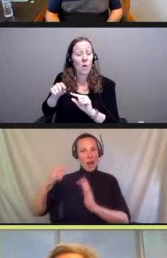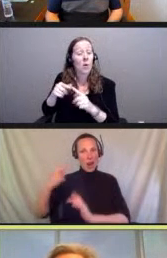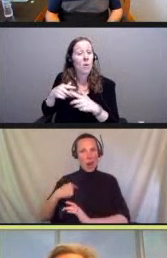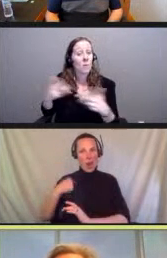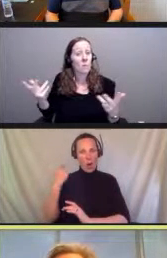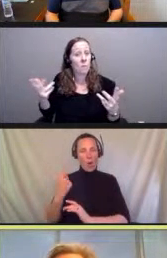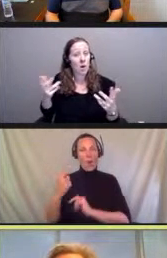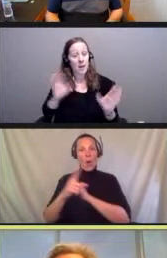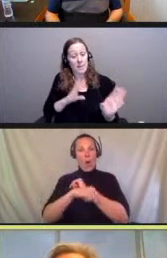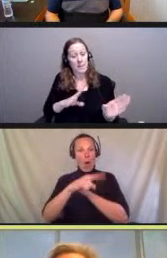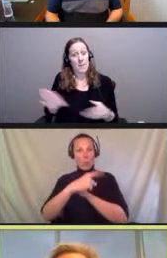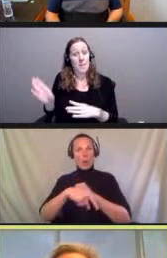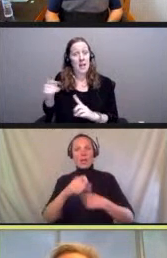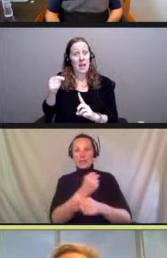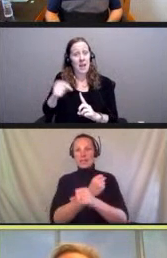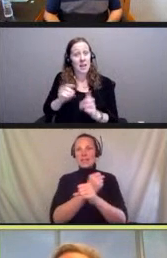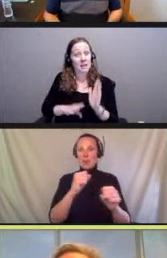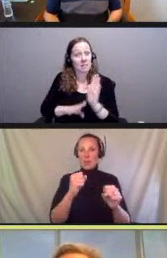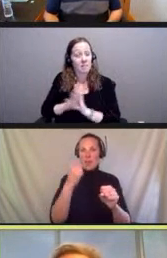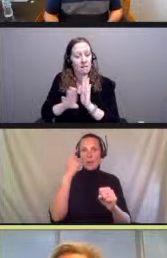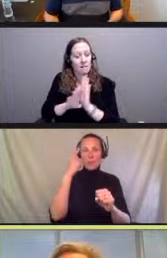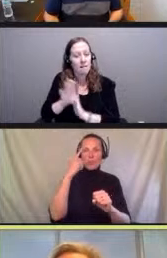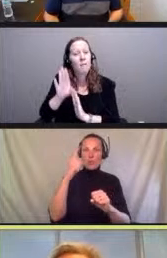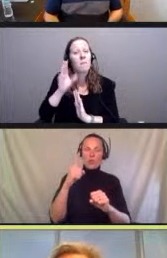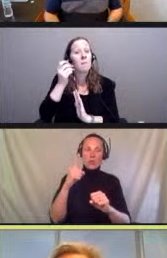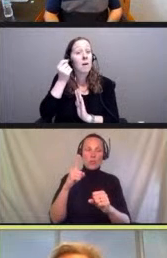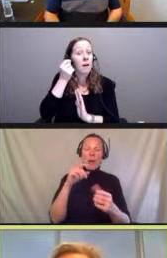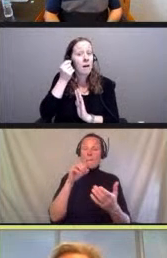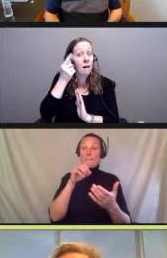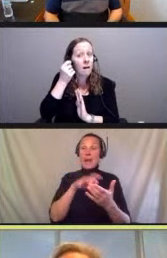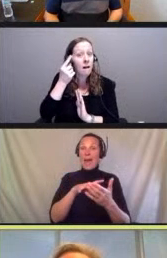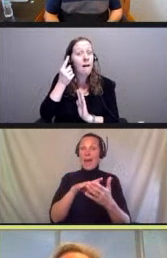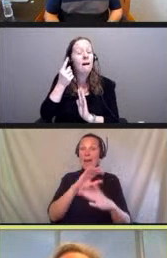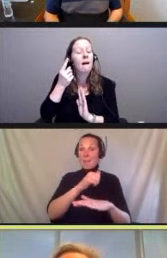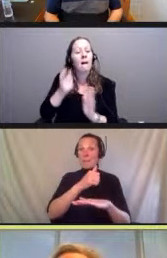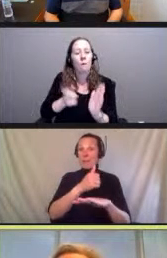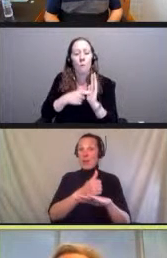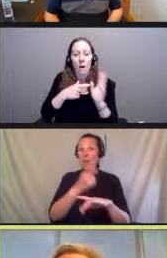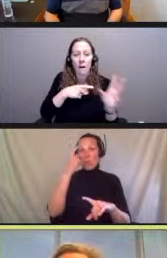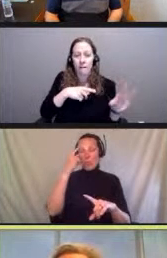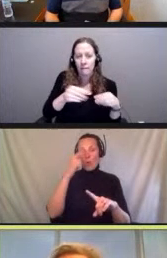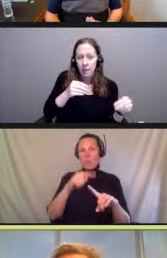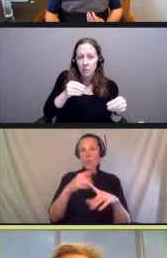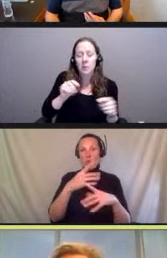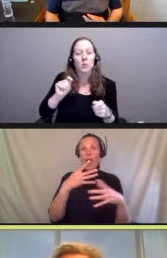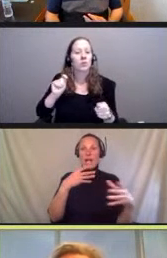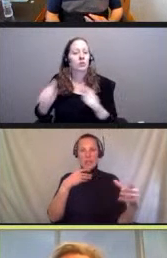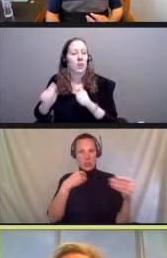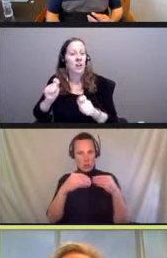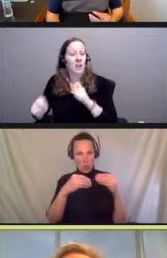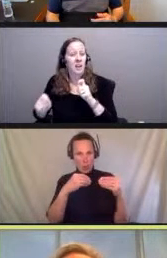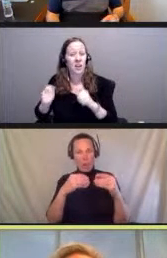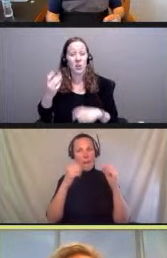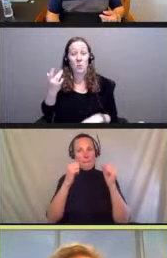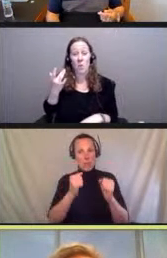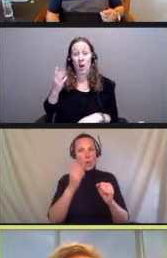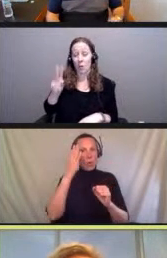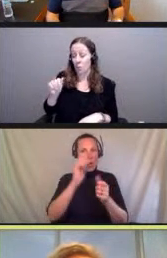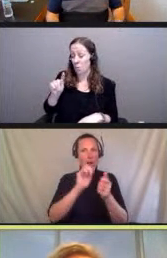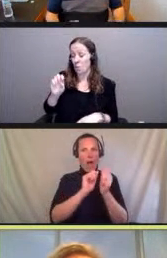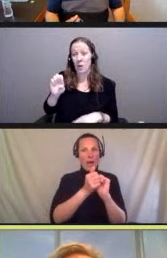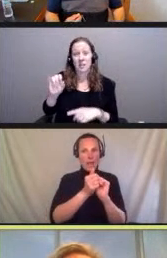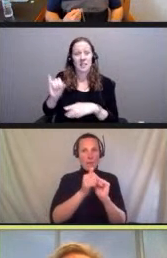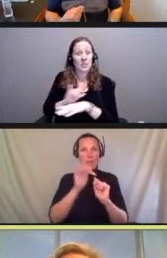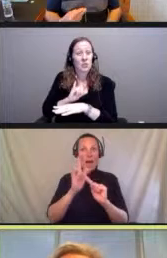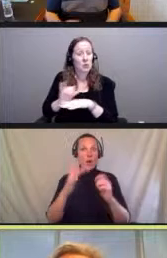is being developed in such a way that allows it to be flexible and adaptable. The waste industry is dynamic. New technologies